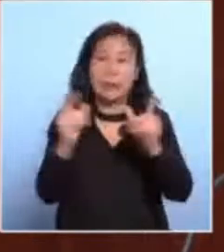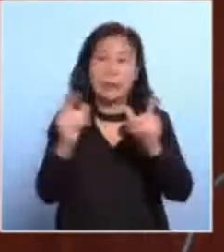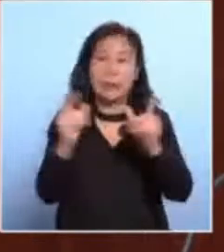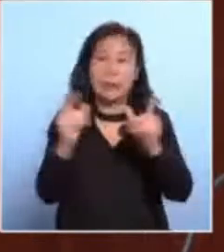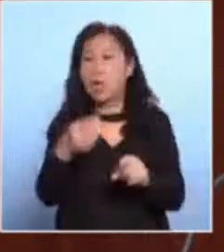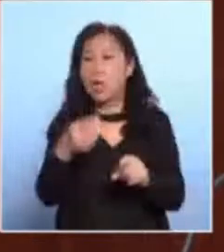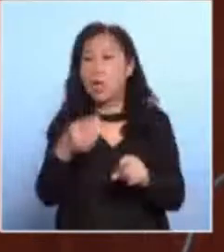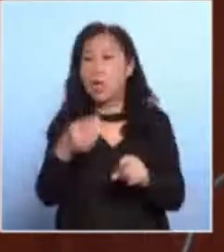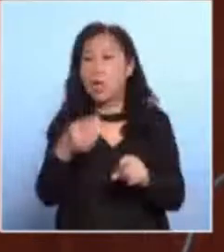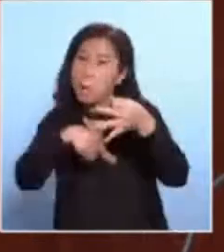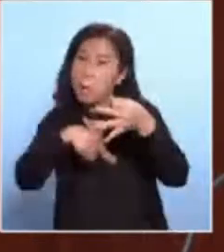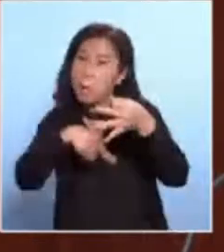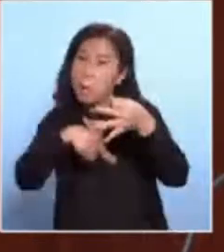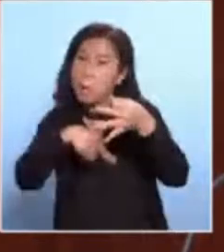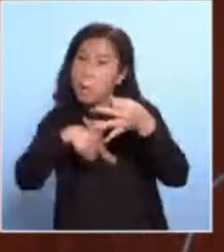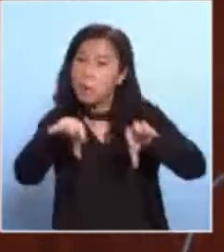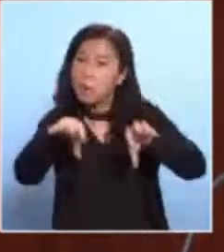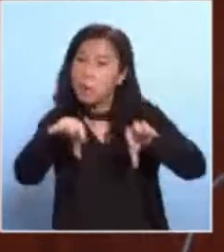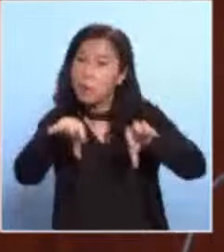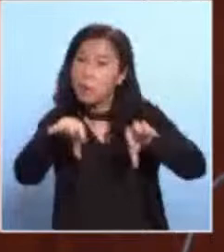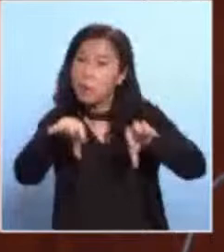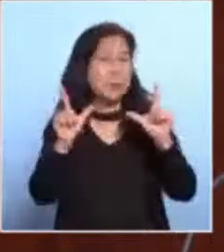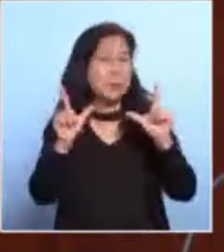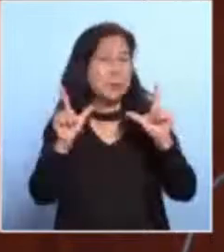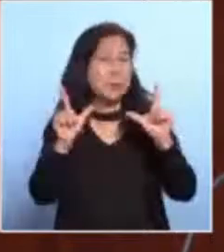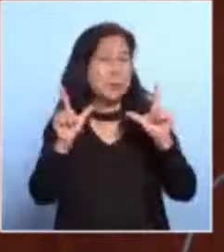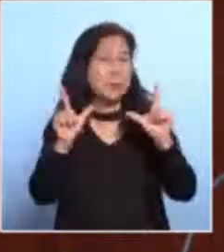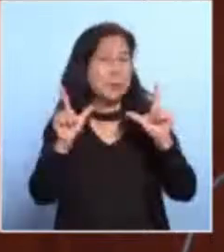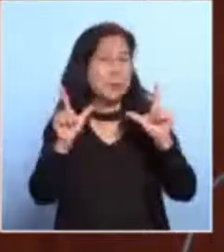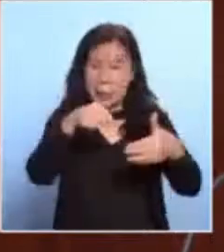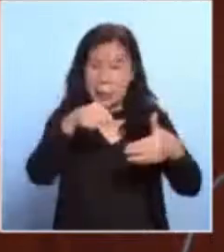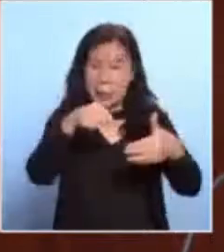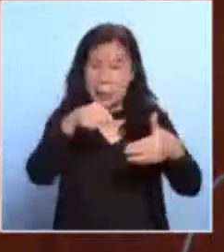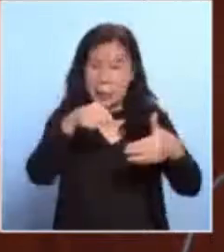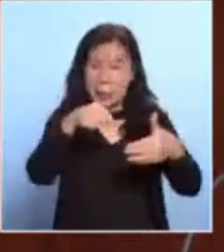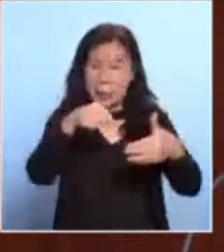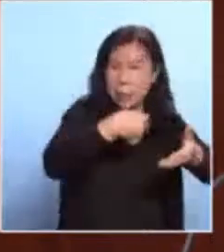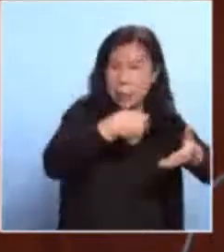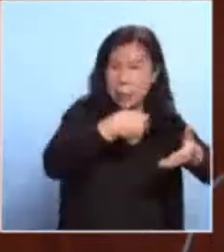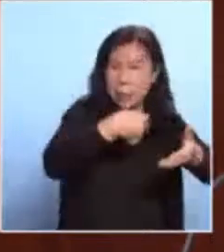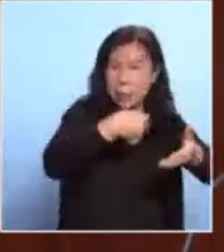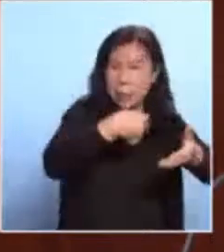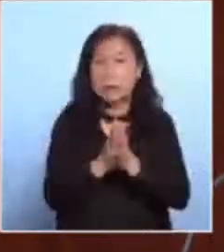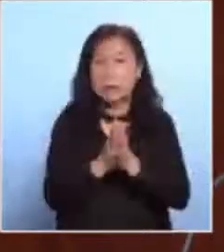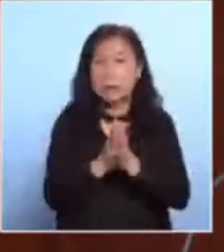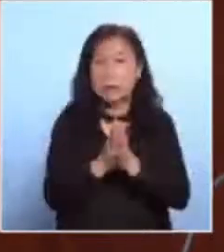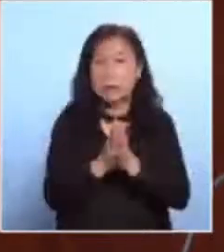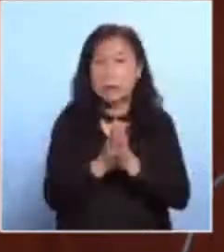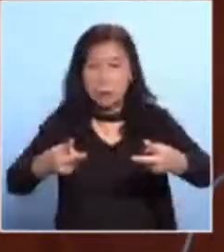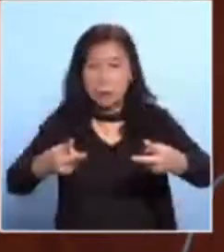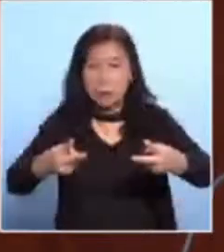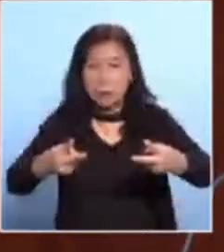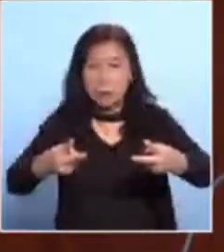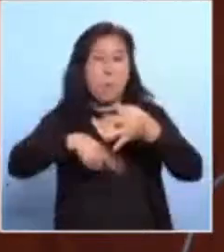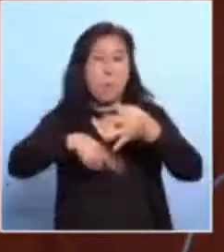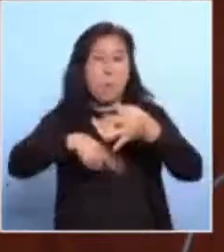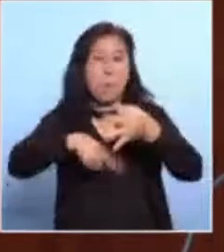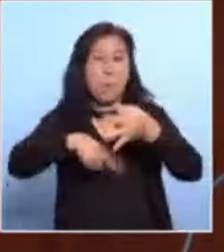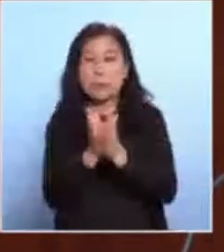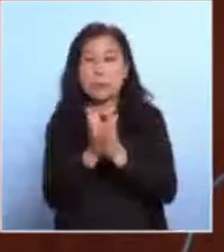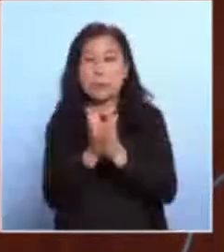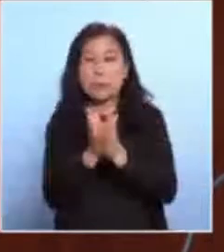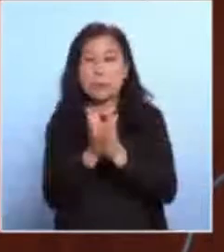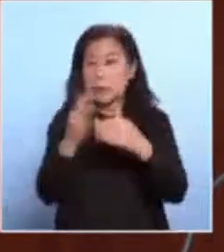for developing the nationwide domestic consumption market. Launching e-commerce easy under the dedicated fund